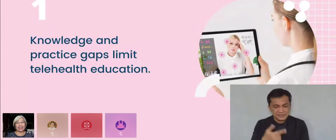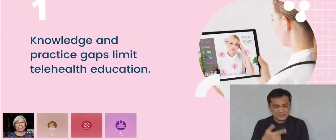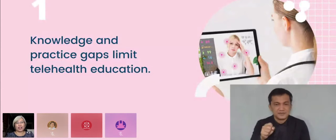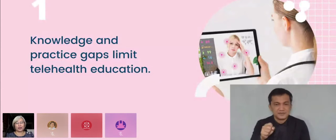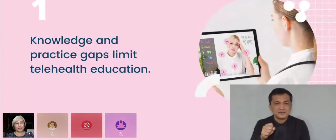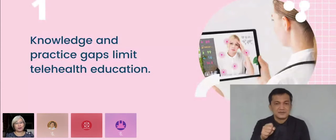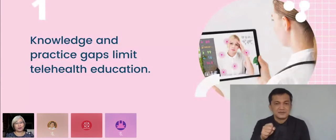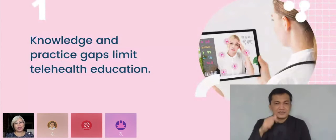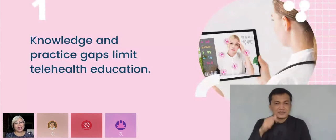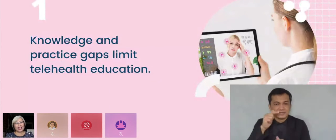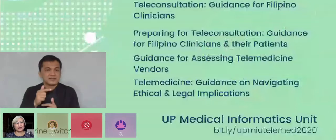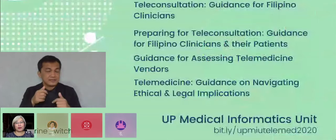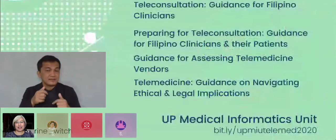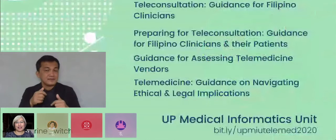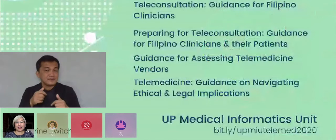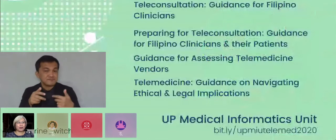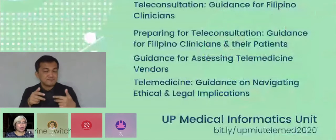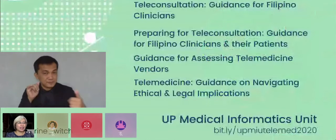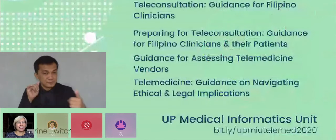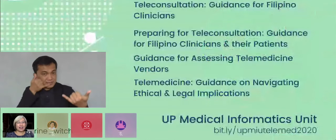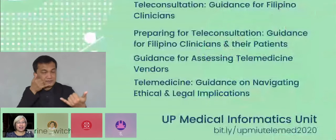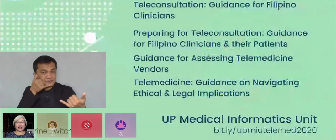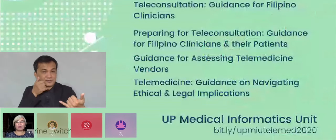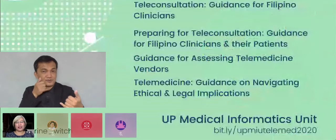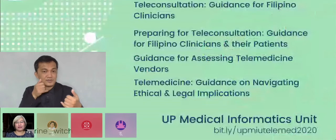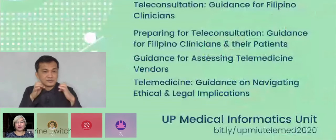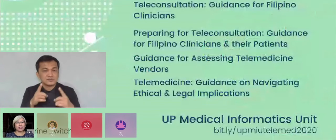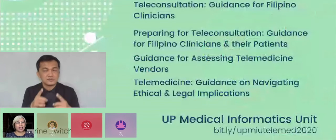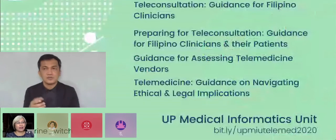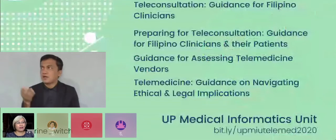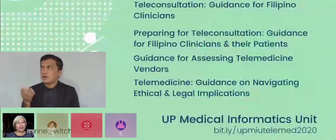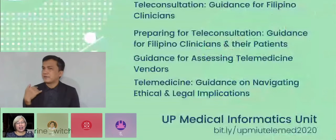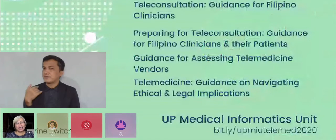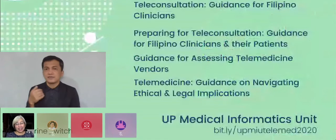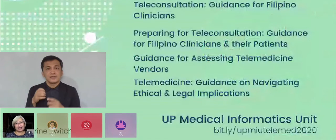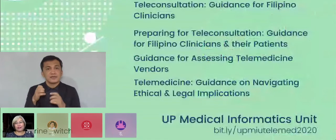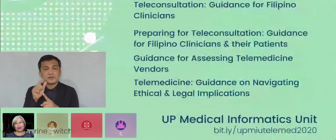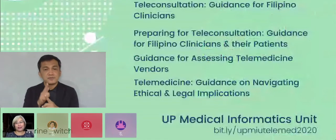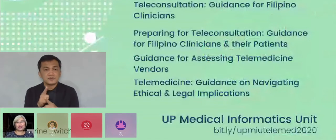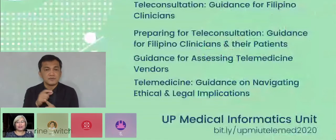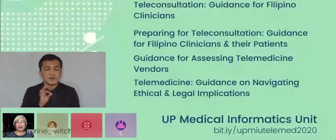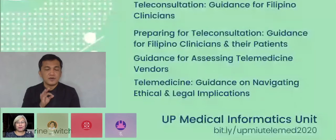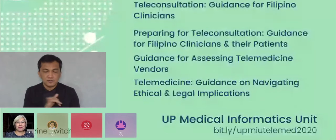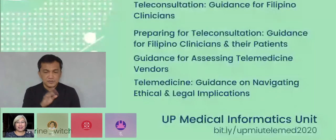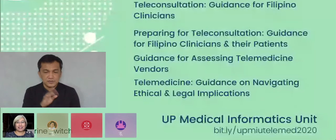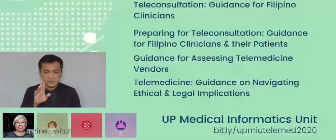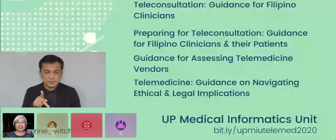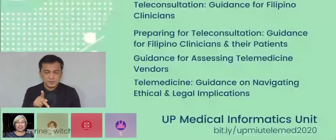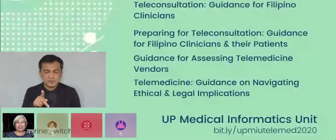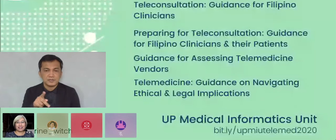telehealth education. And so what happened was, in April, voluntarily, the faculty of the UP